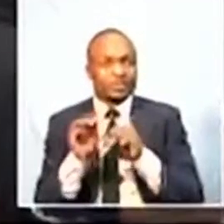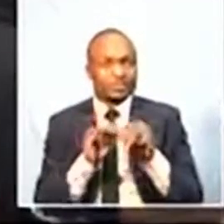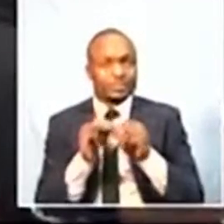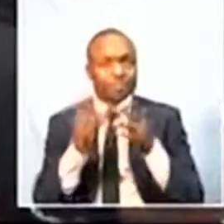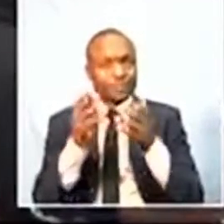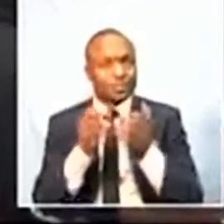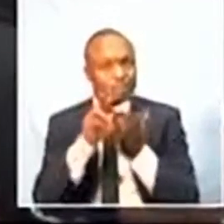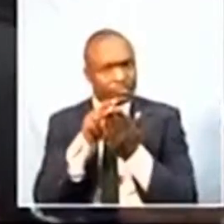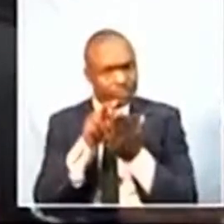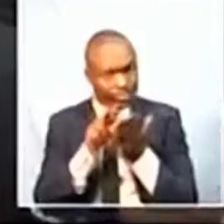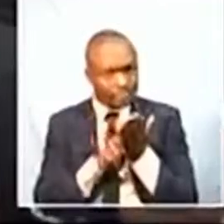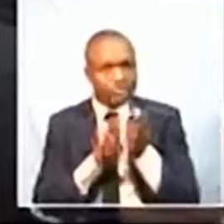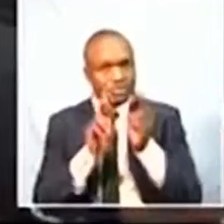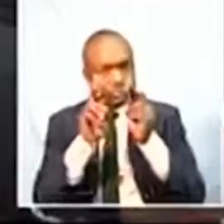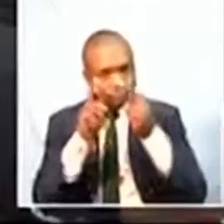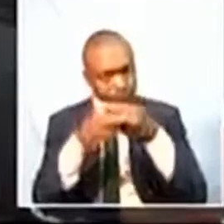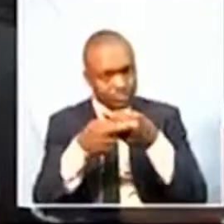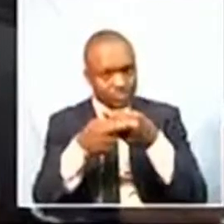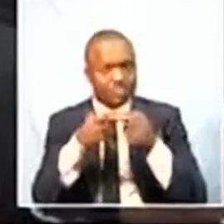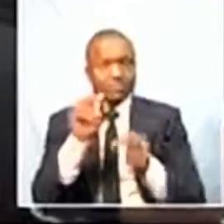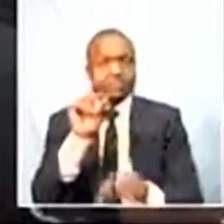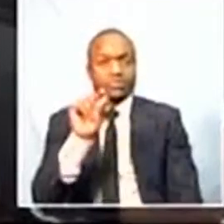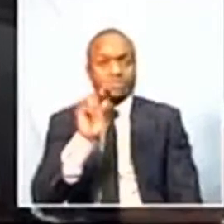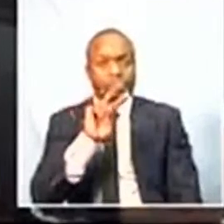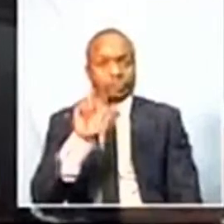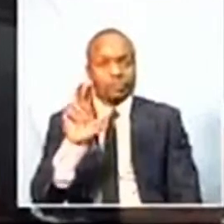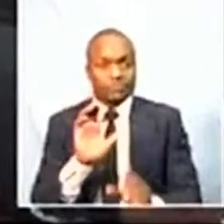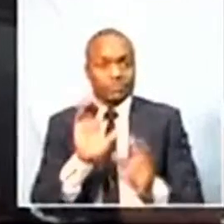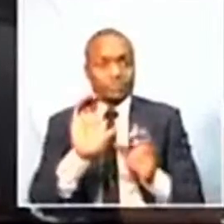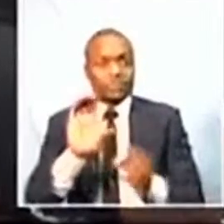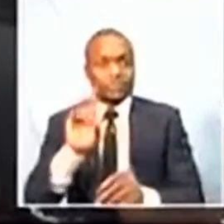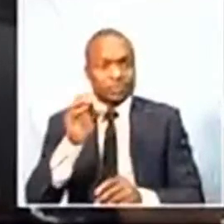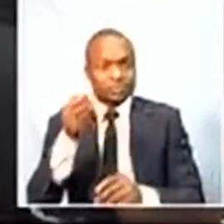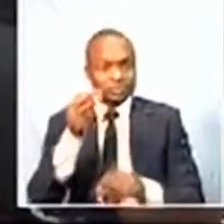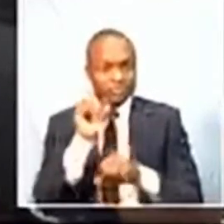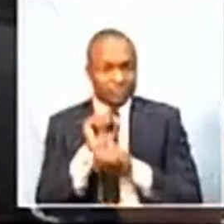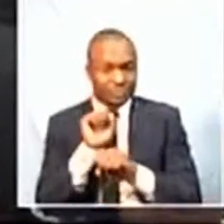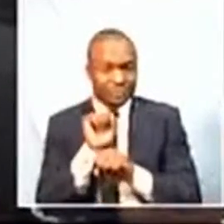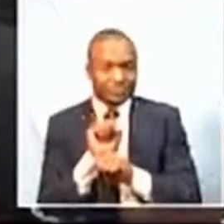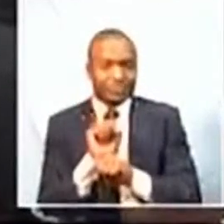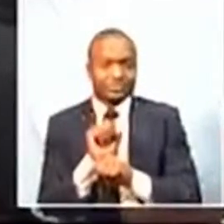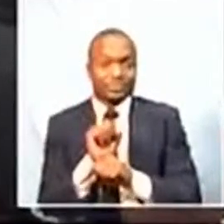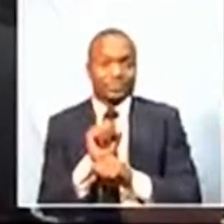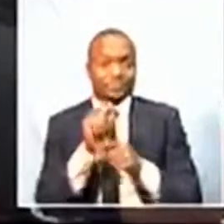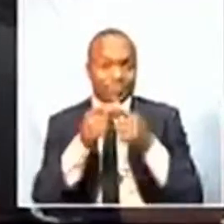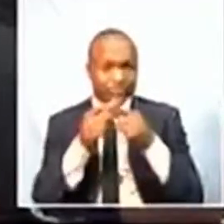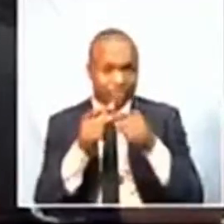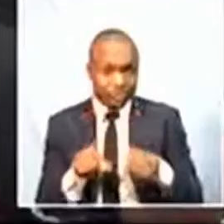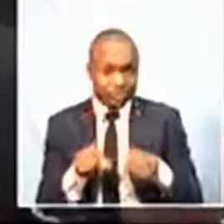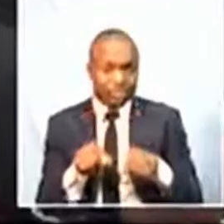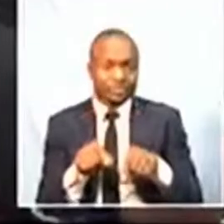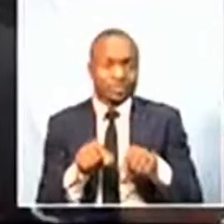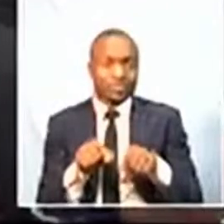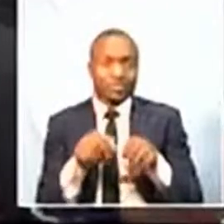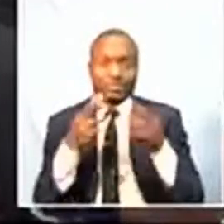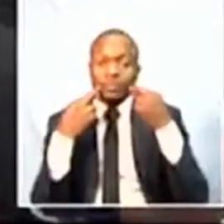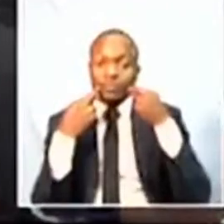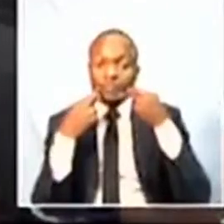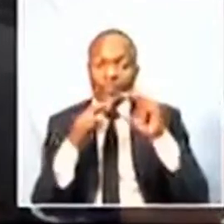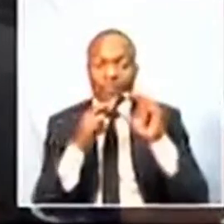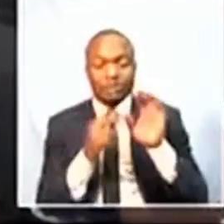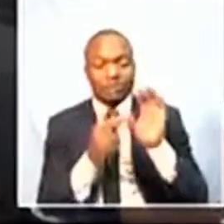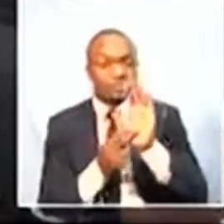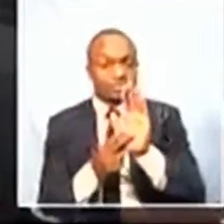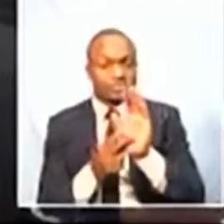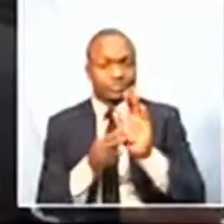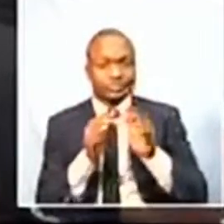wishes to report that a reconciliation of the 2023 CDF performance was undertaken, and the results are as shown